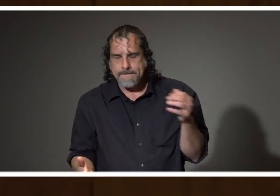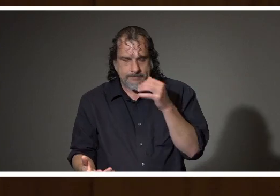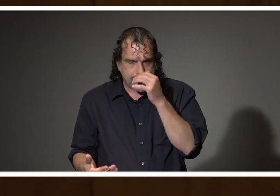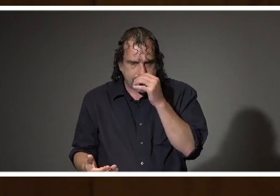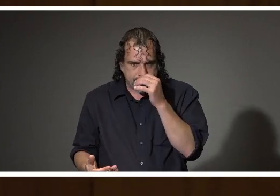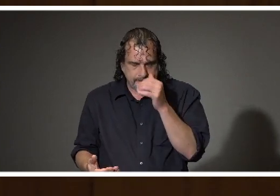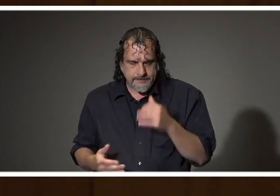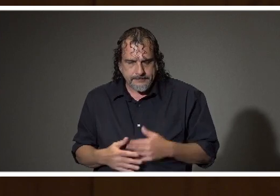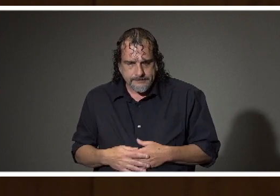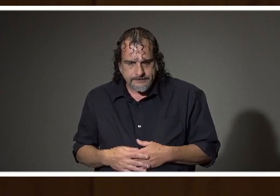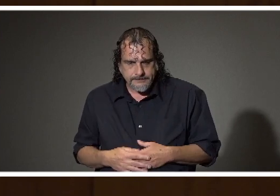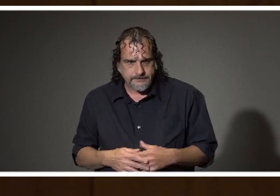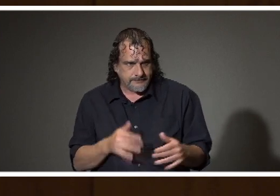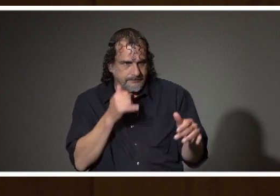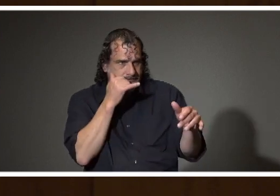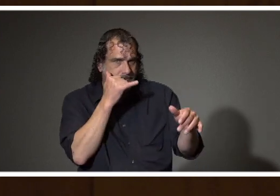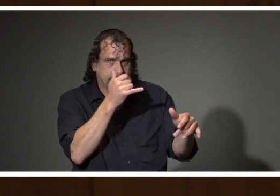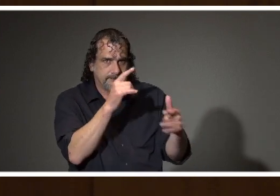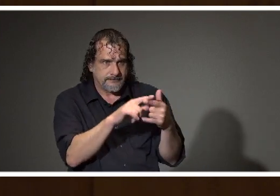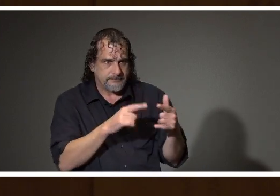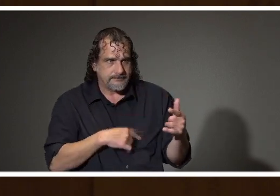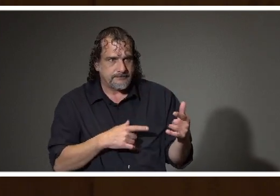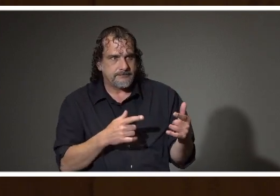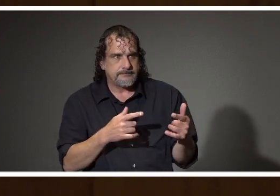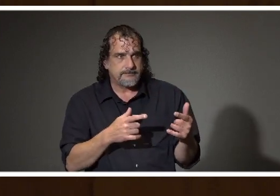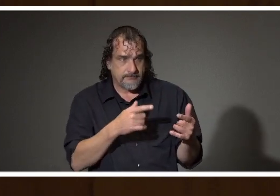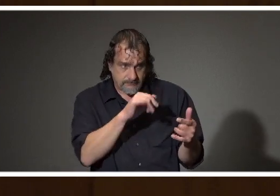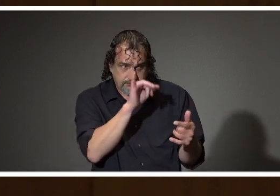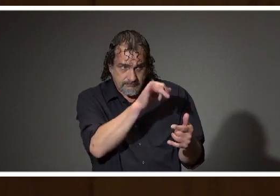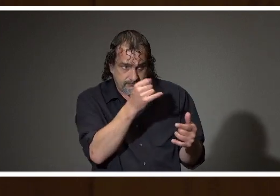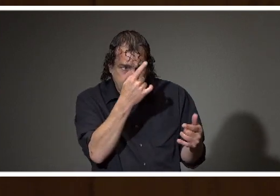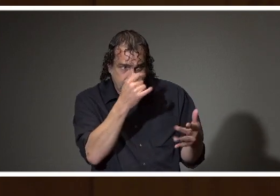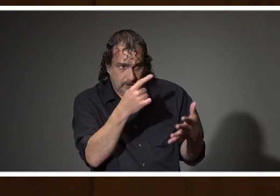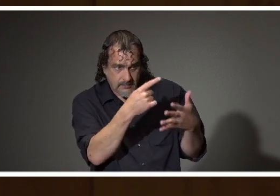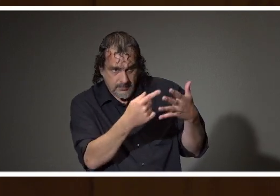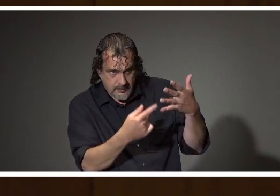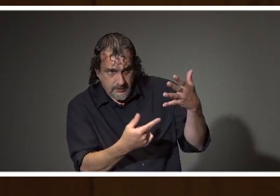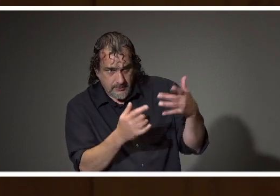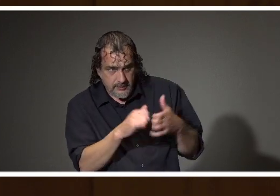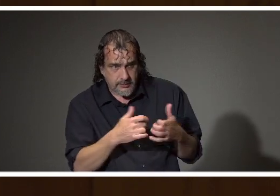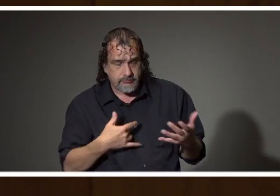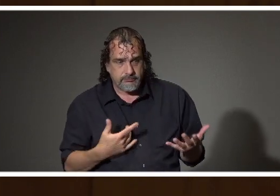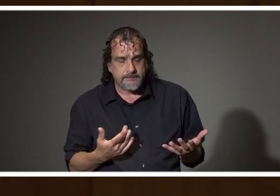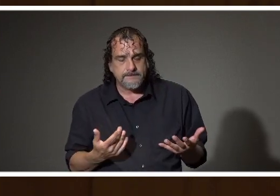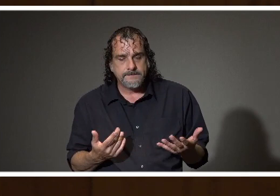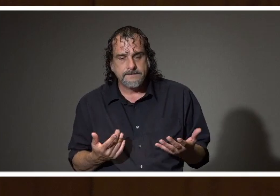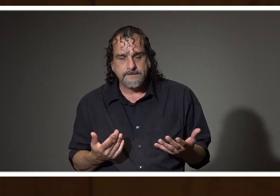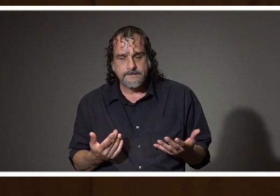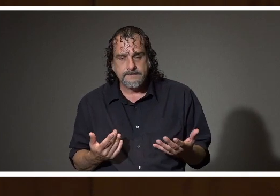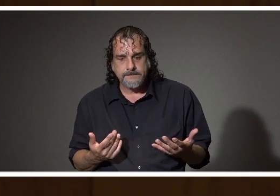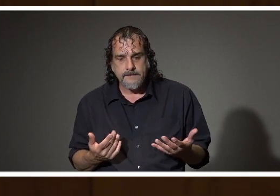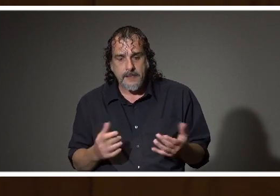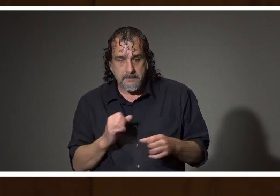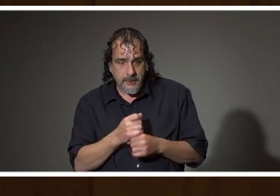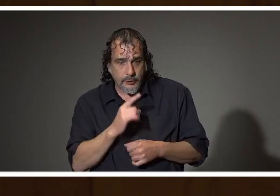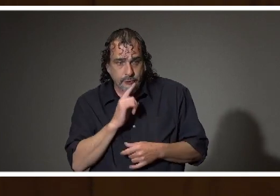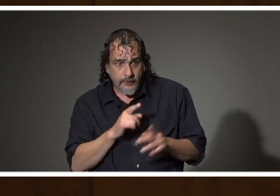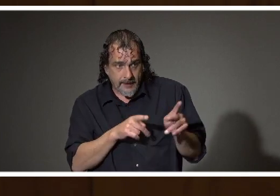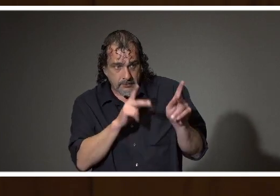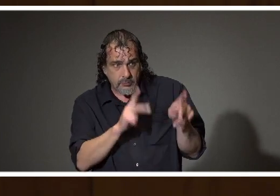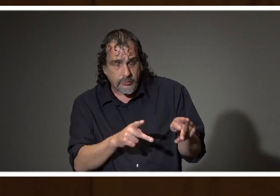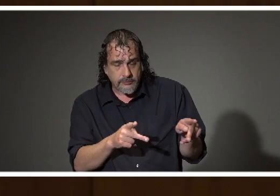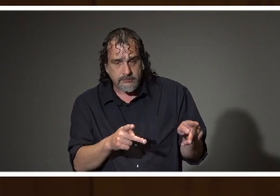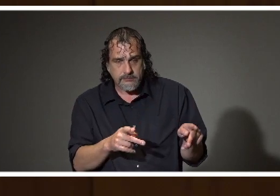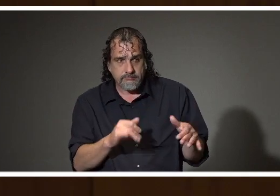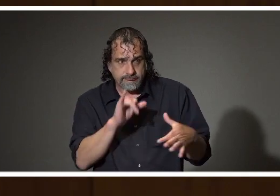contact them, make sure they're served, educated as to what's going on. make sure that they have